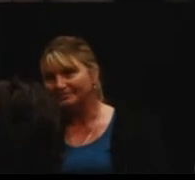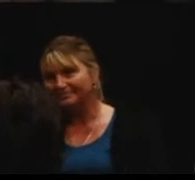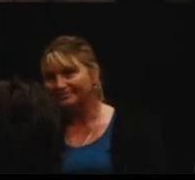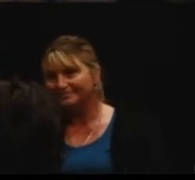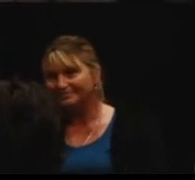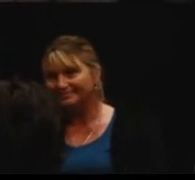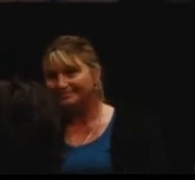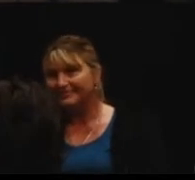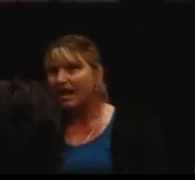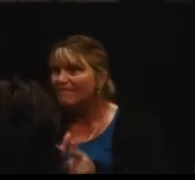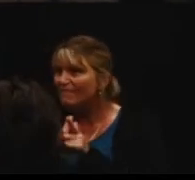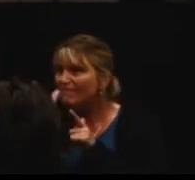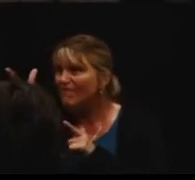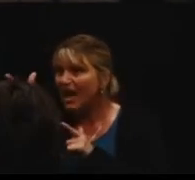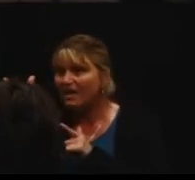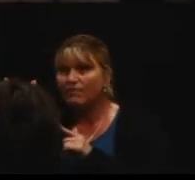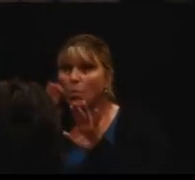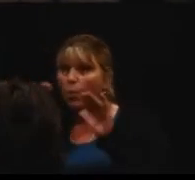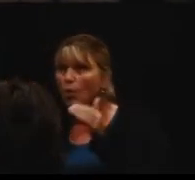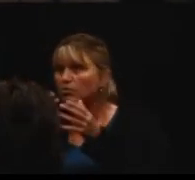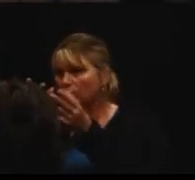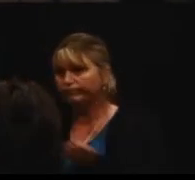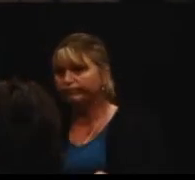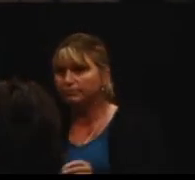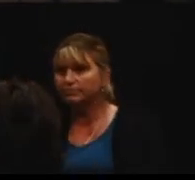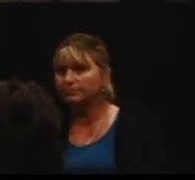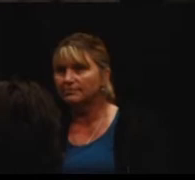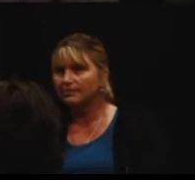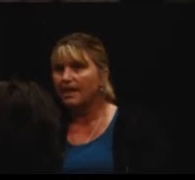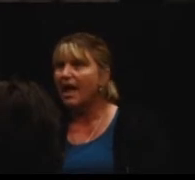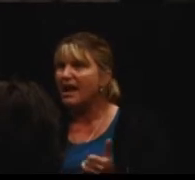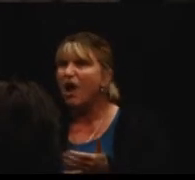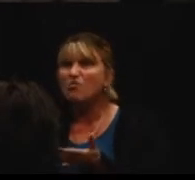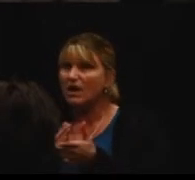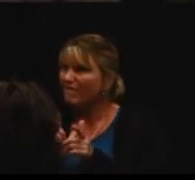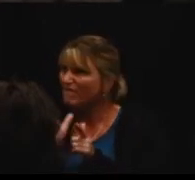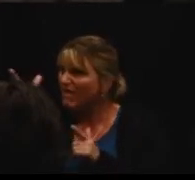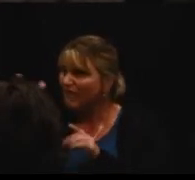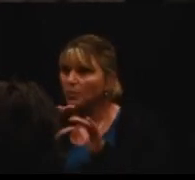and the tyranny of distance is gone, and in fact is now an advantage to us.